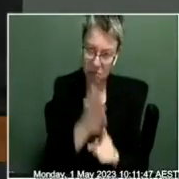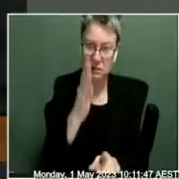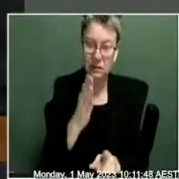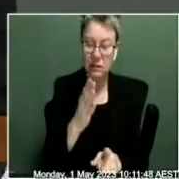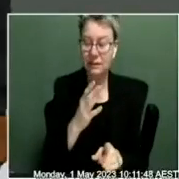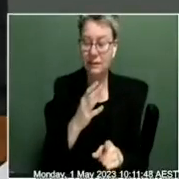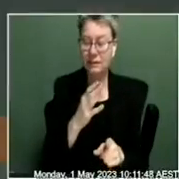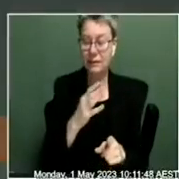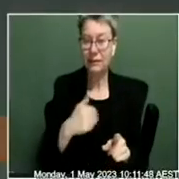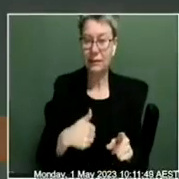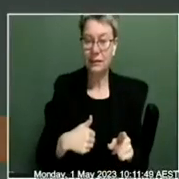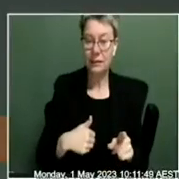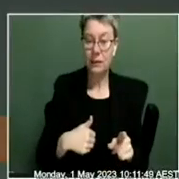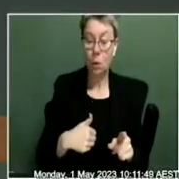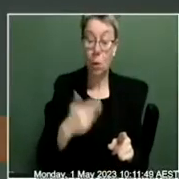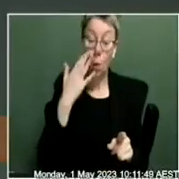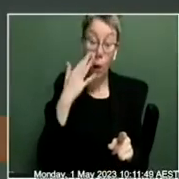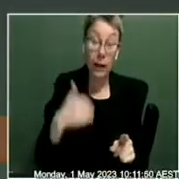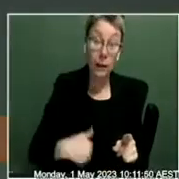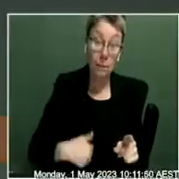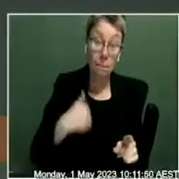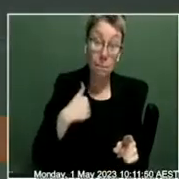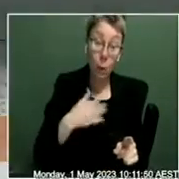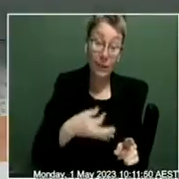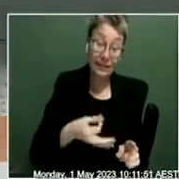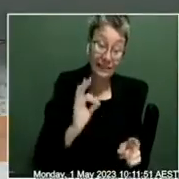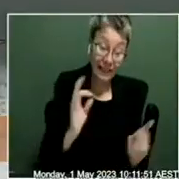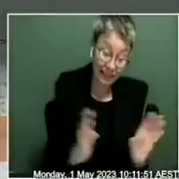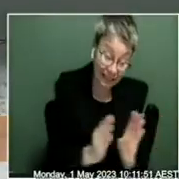Thank you, sir. Counsel. Thank you, Commissioners.